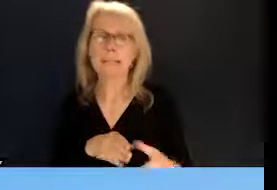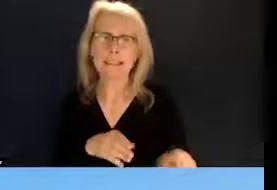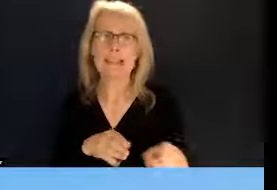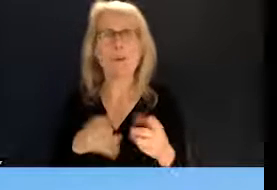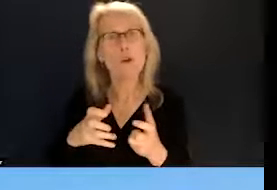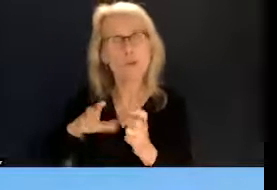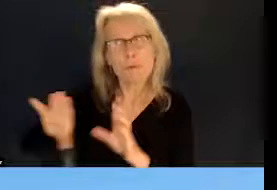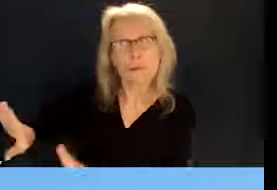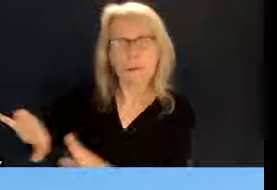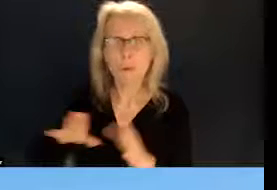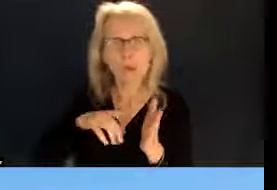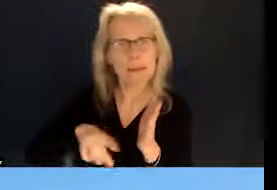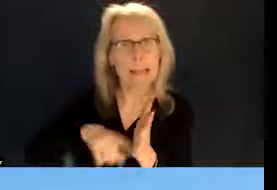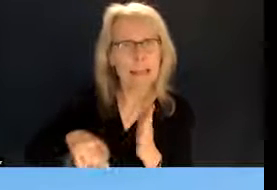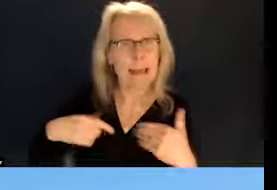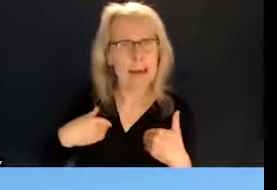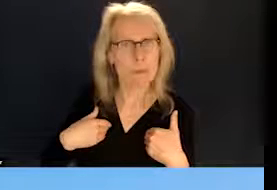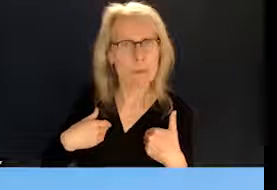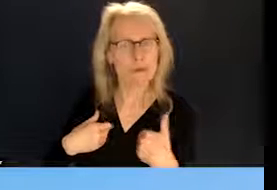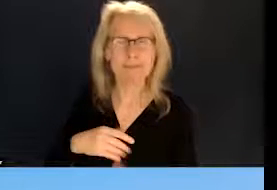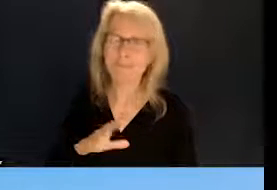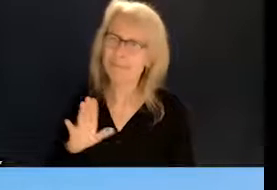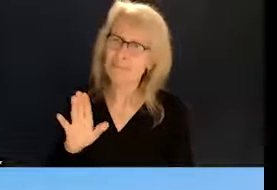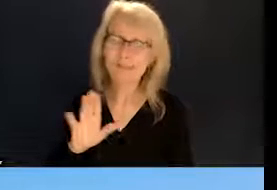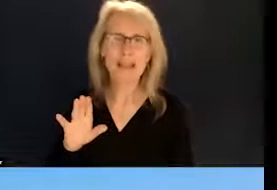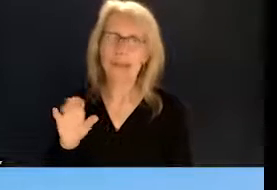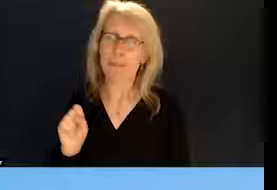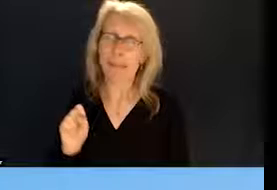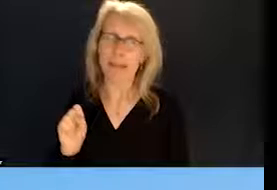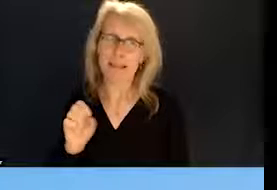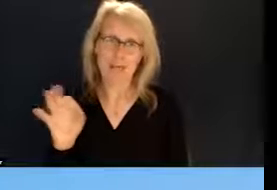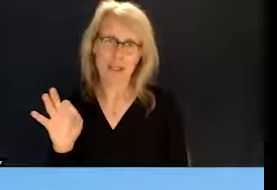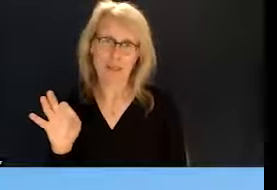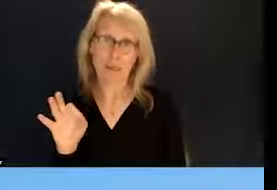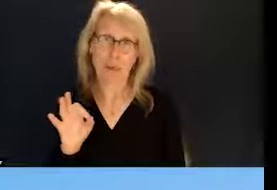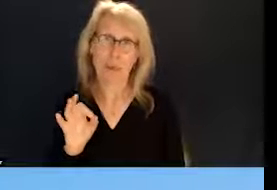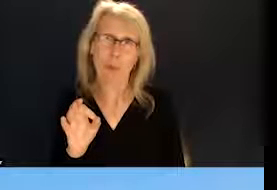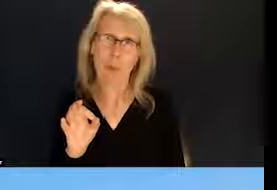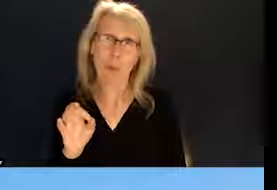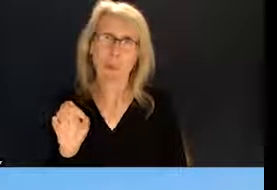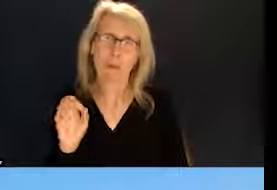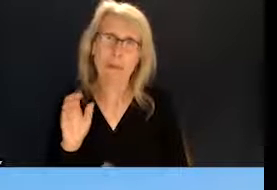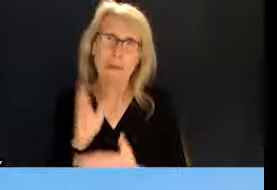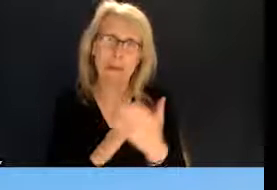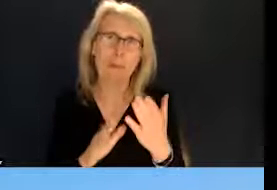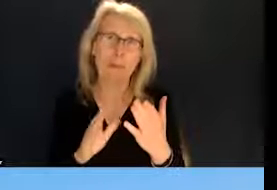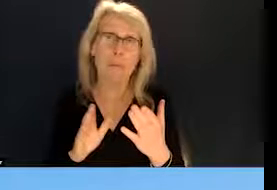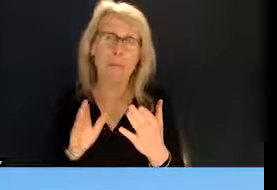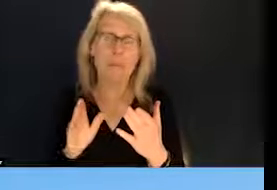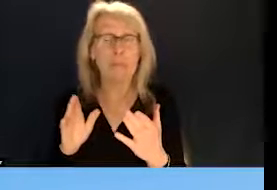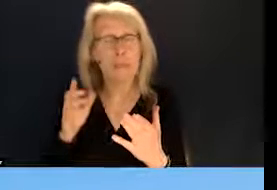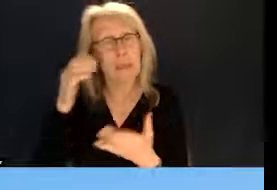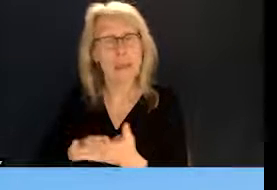And I oftentimes, with many of the folks that have some preconceived notions of what the animals are, whether they be